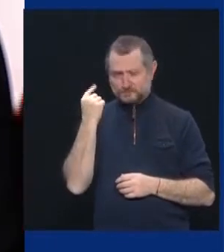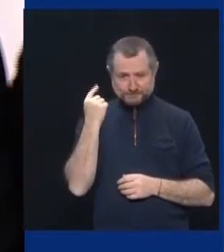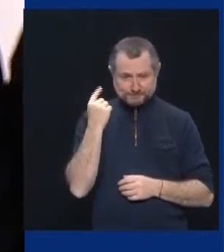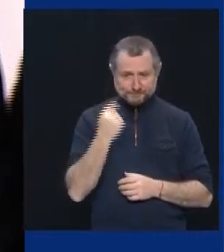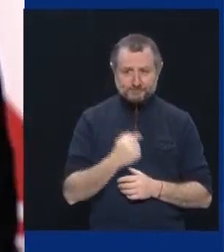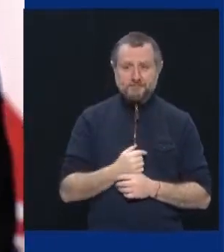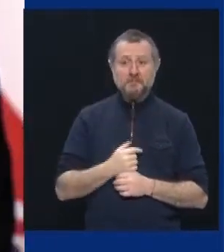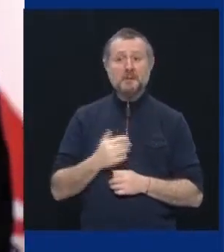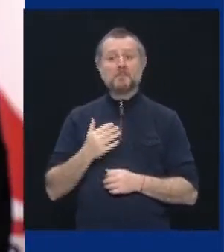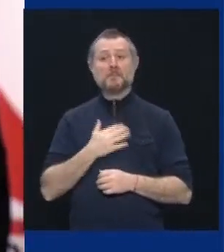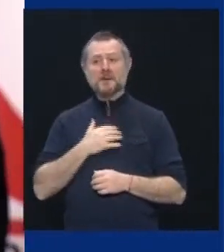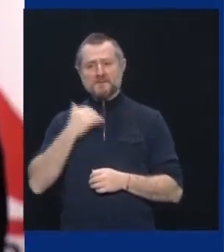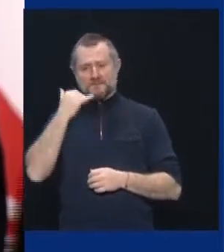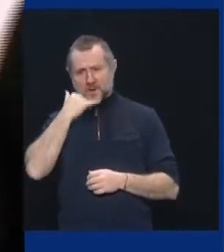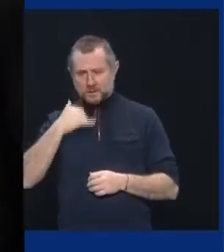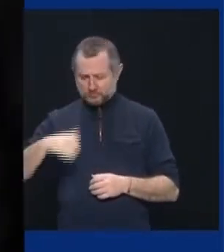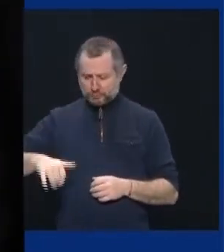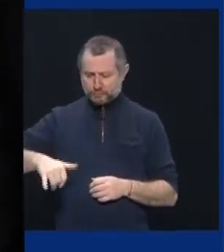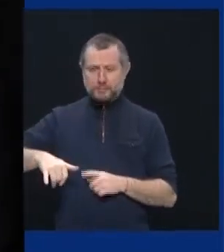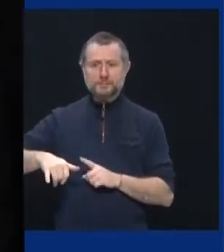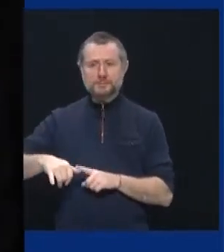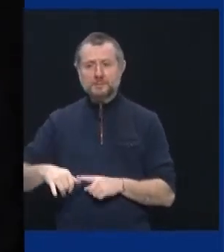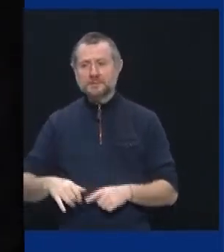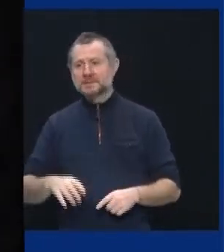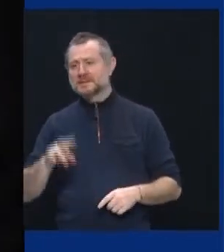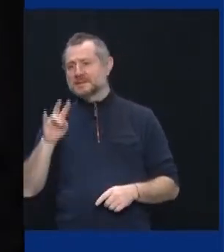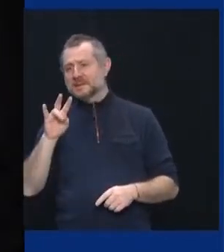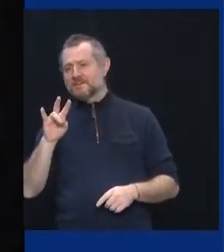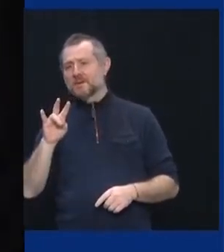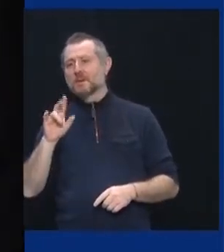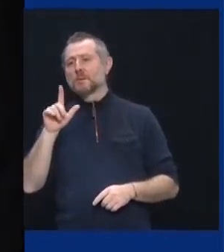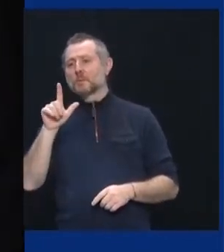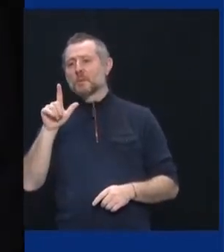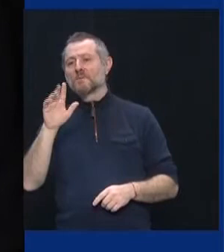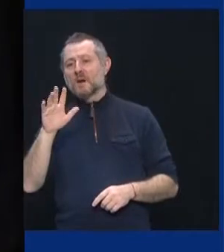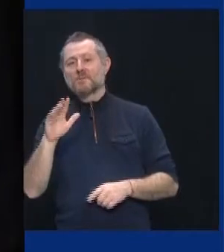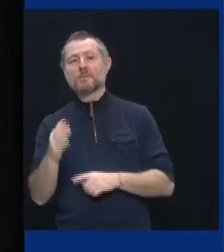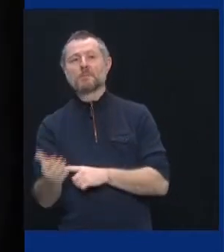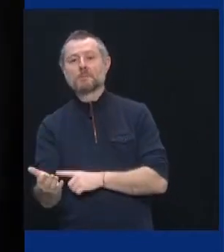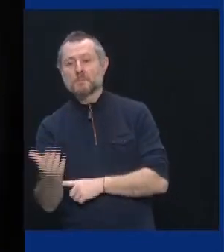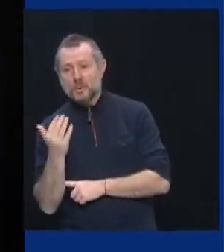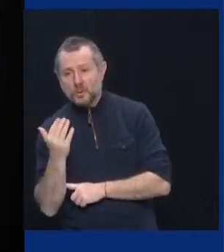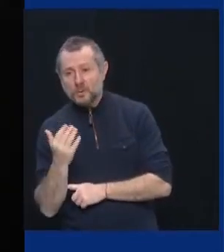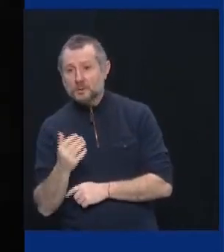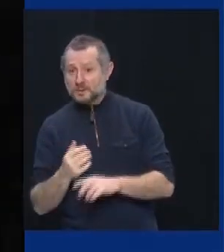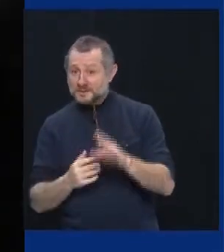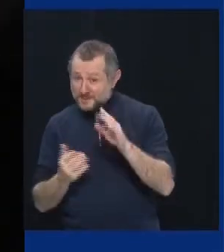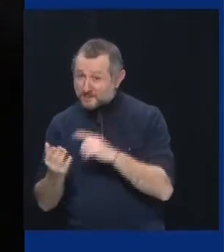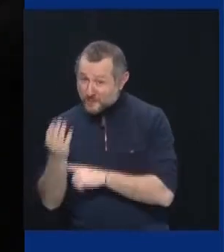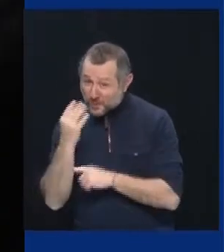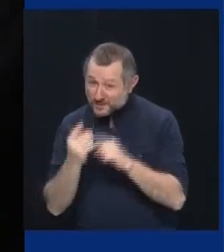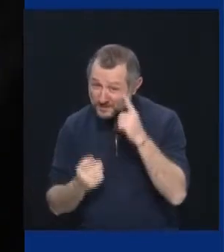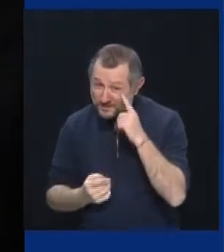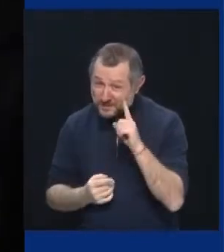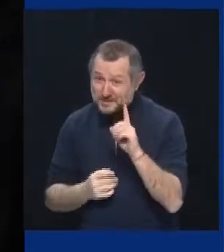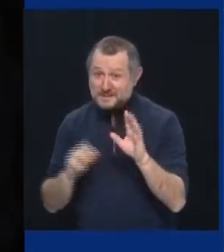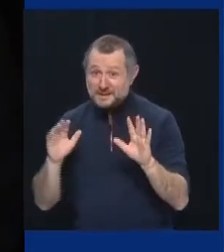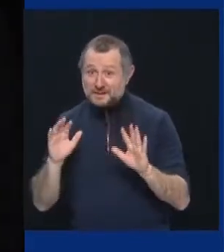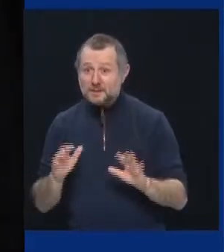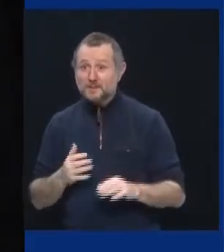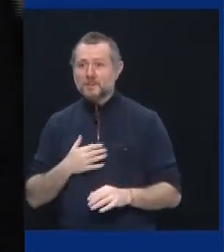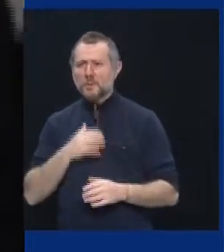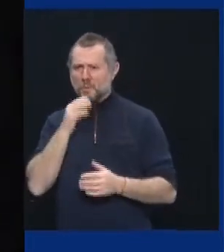my phone rang at 7:25 a.m. on a Sunday morning. My wife's like, who is